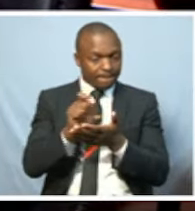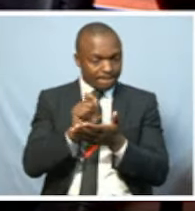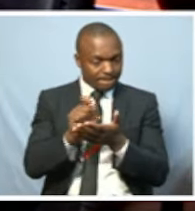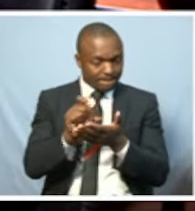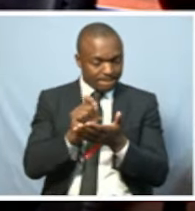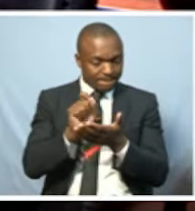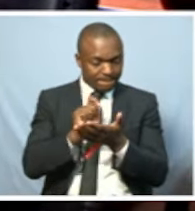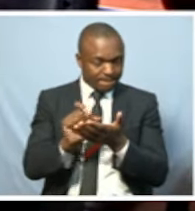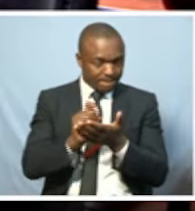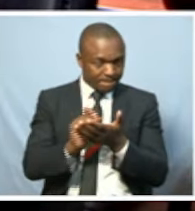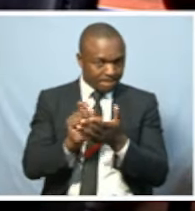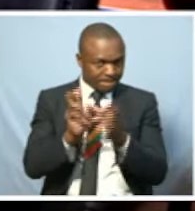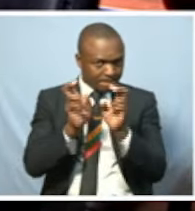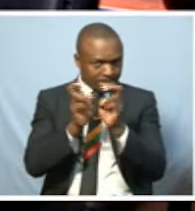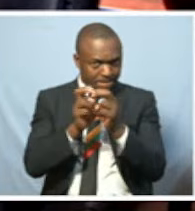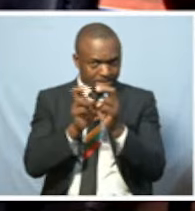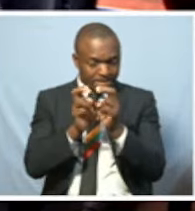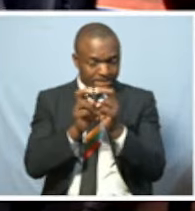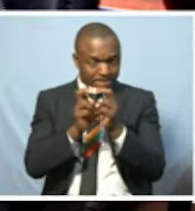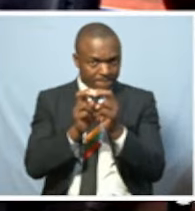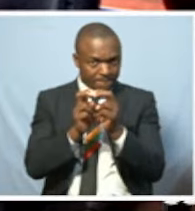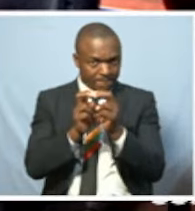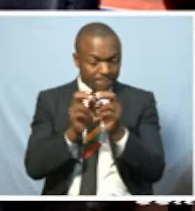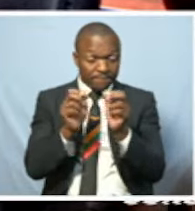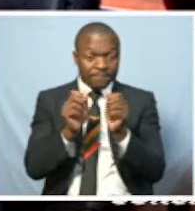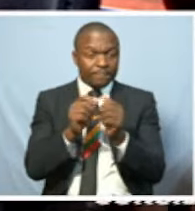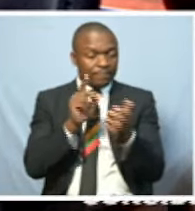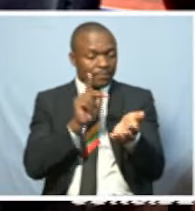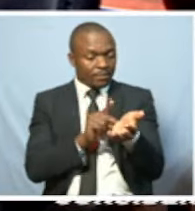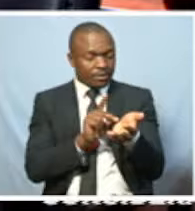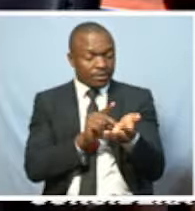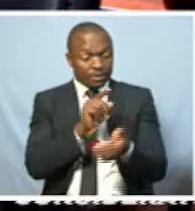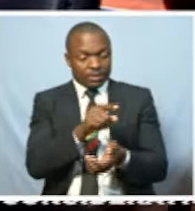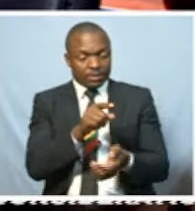contract, as Dr. Manza has stated,